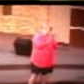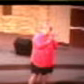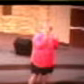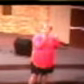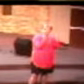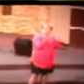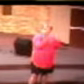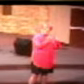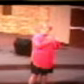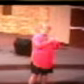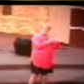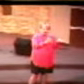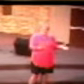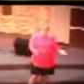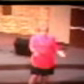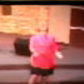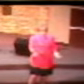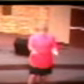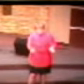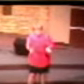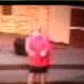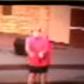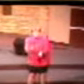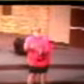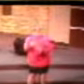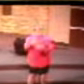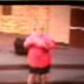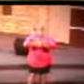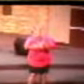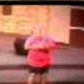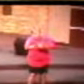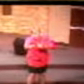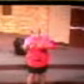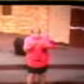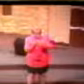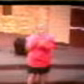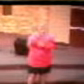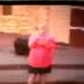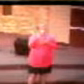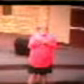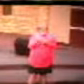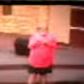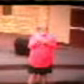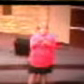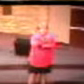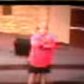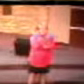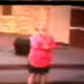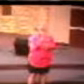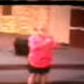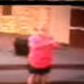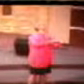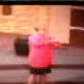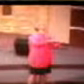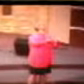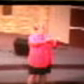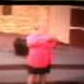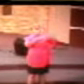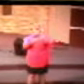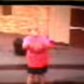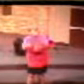and propels you forward by God's word, you will move from the places that you